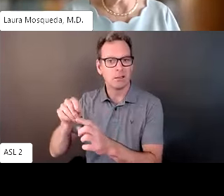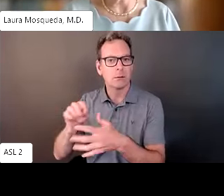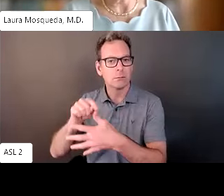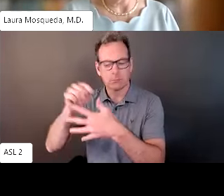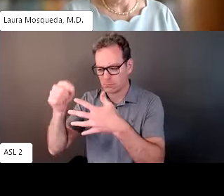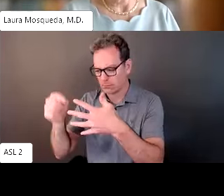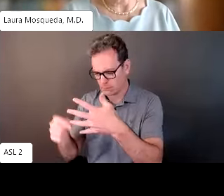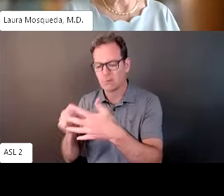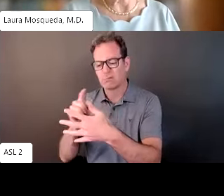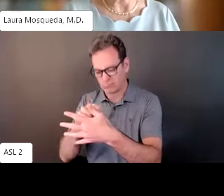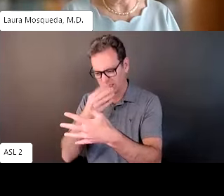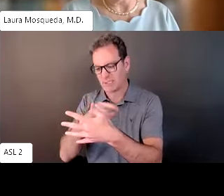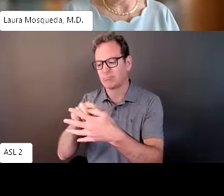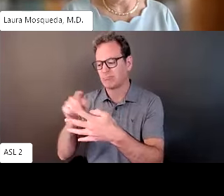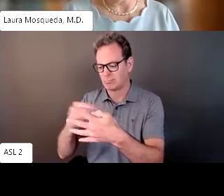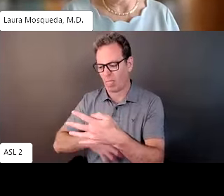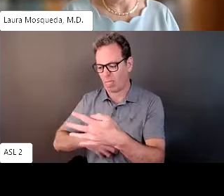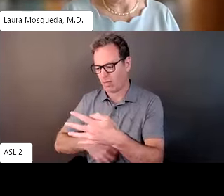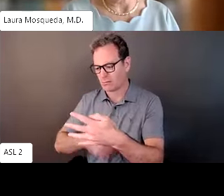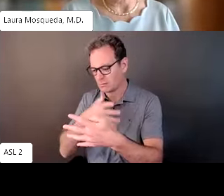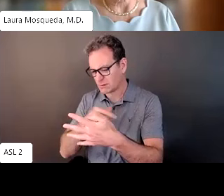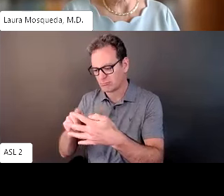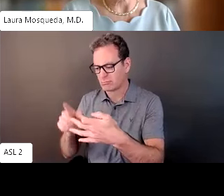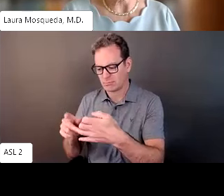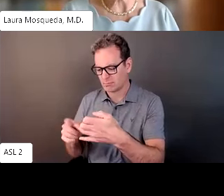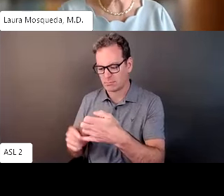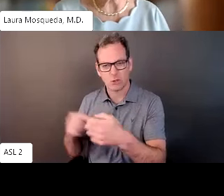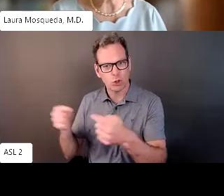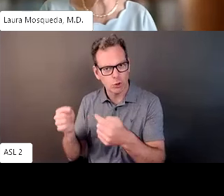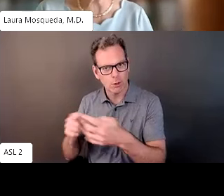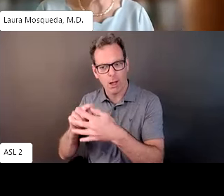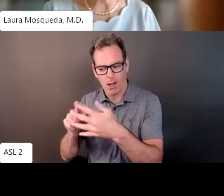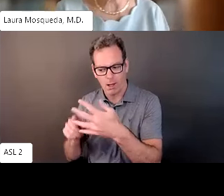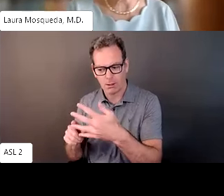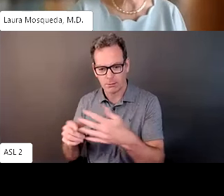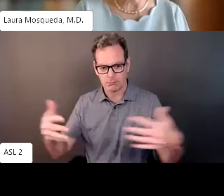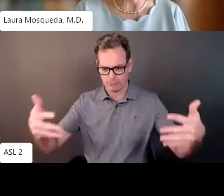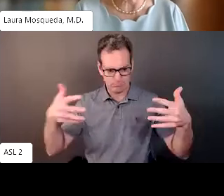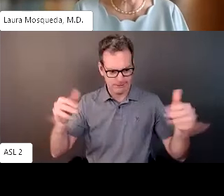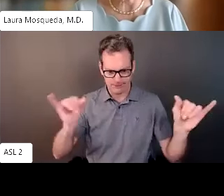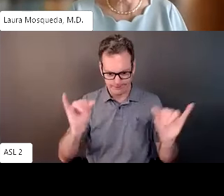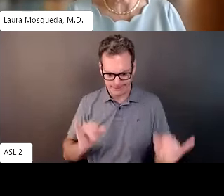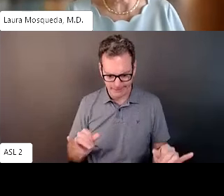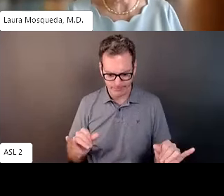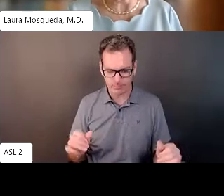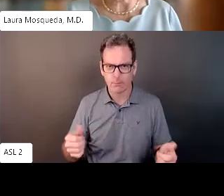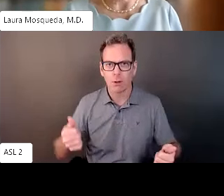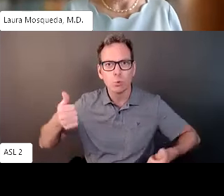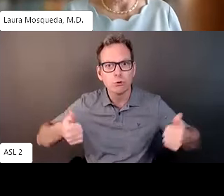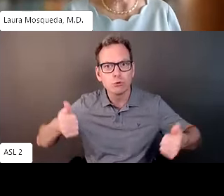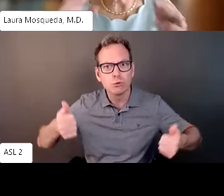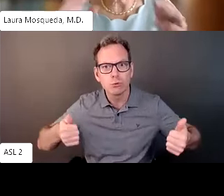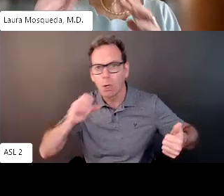really hard to figure out what's going on. I'm just going to go through a few themes that I think